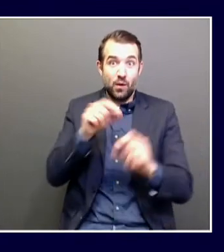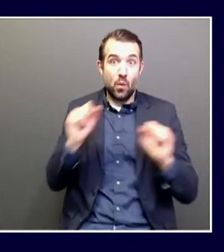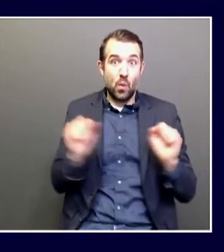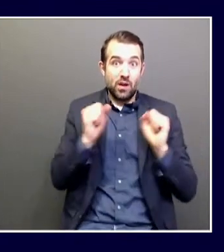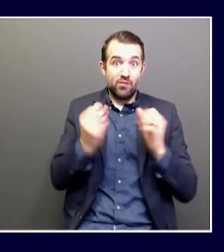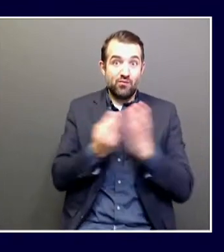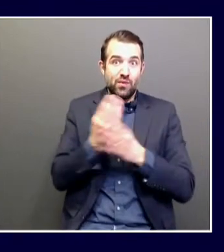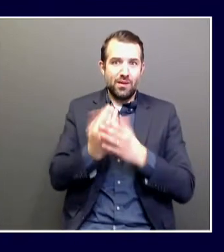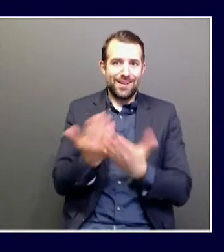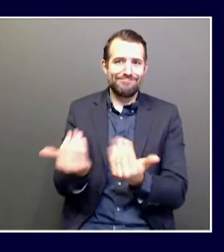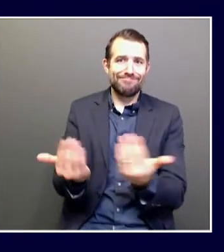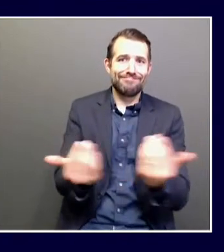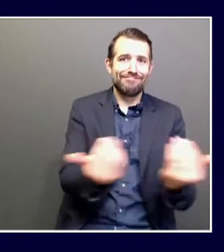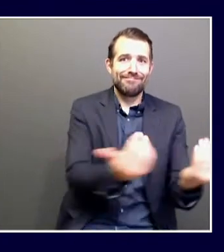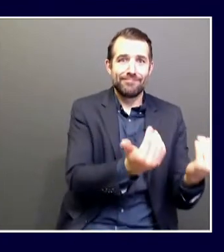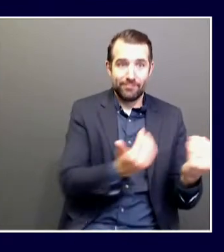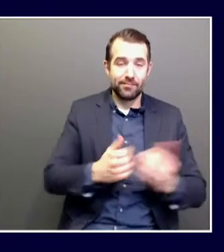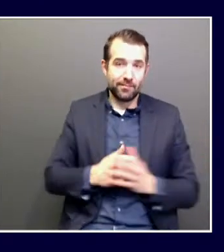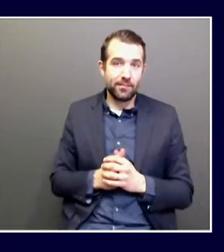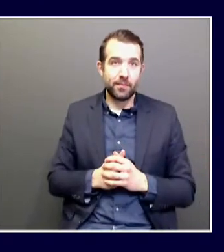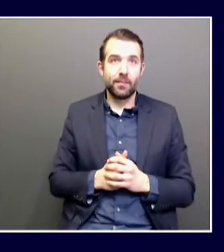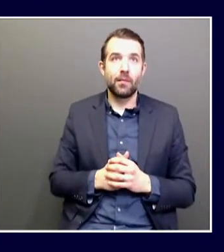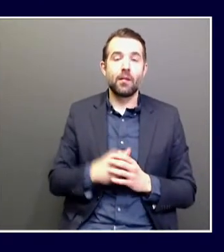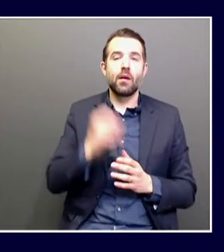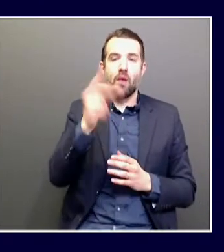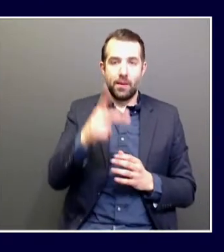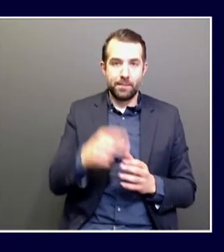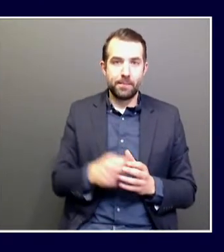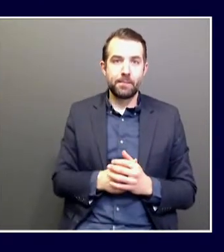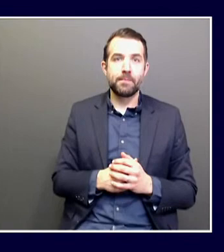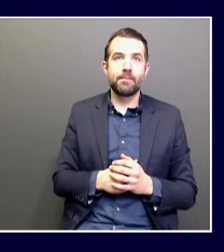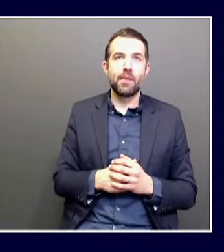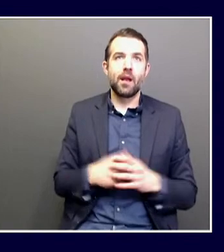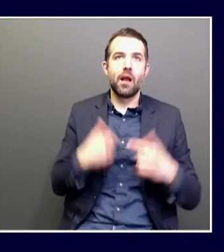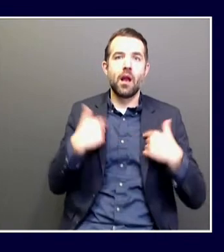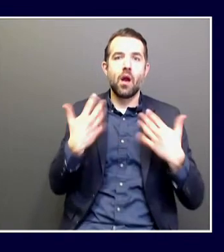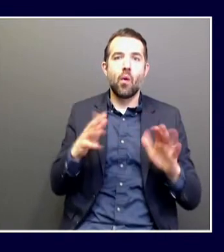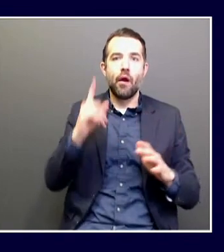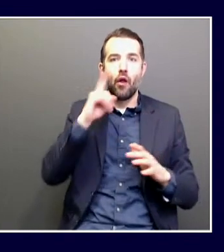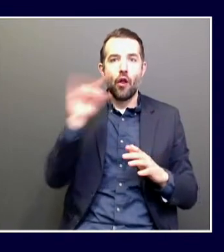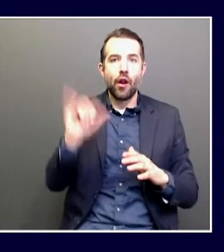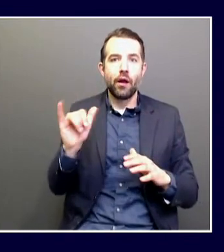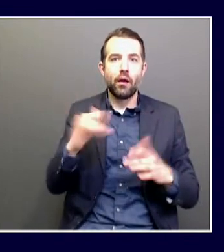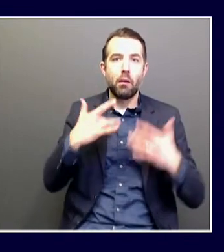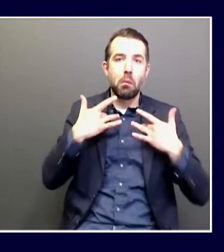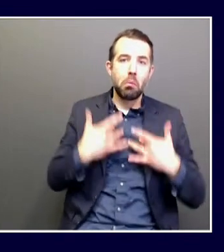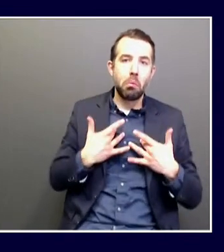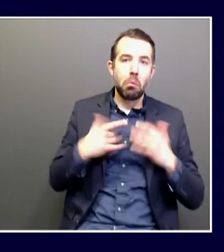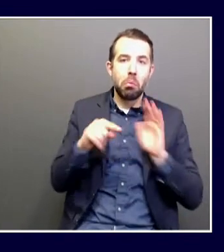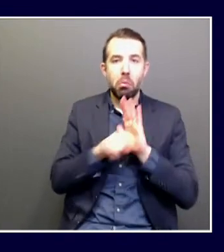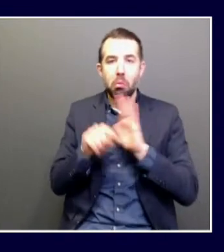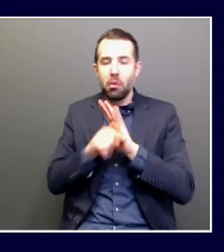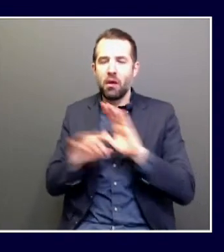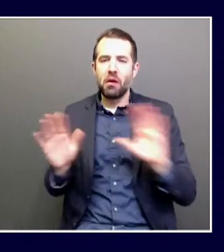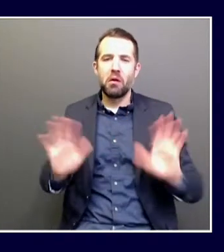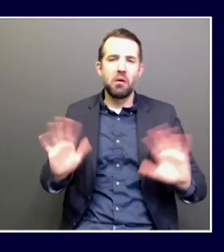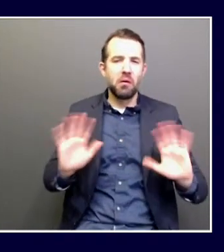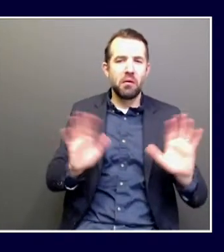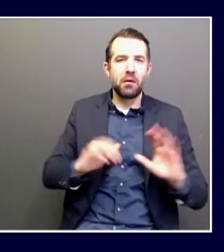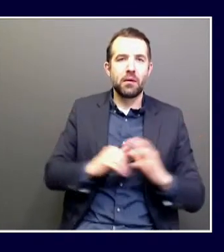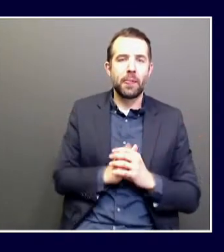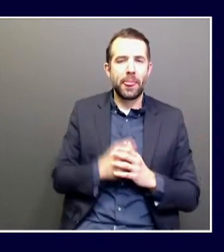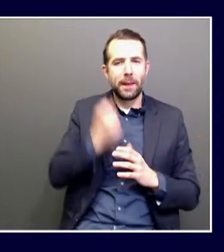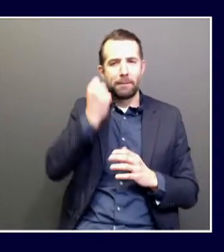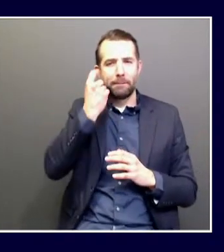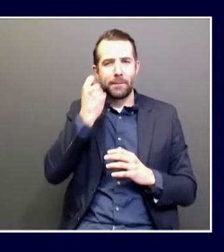broader, and I don't mean to be Eeyore here or anything like that, but we get a lot of are you discouraged at